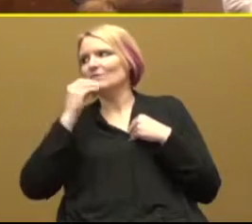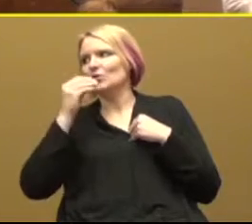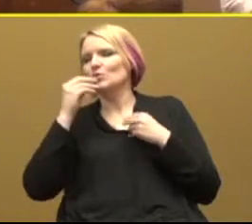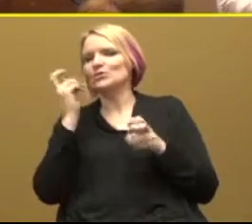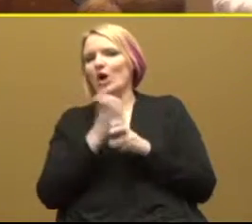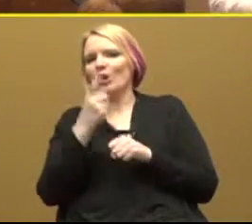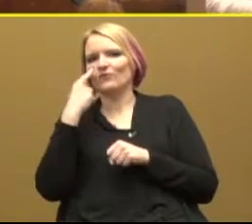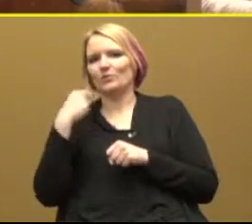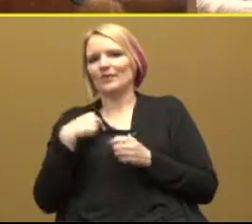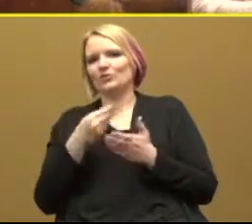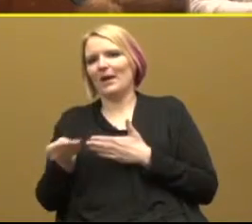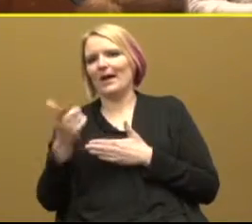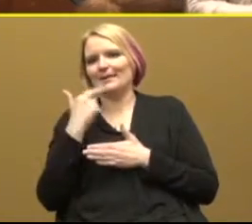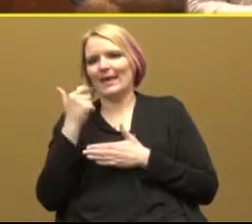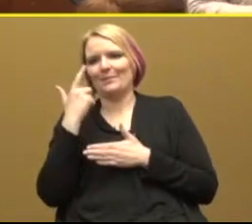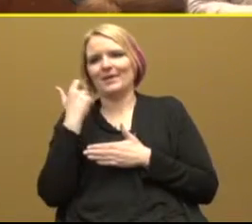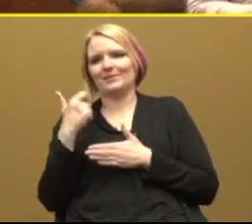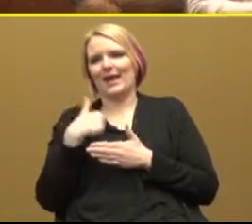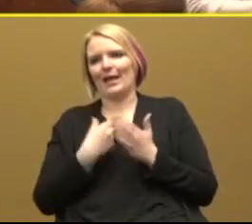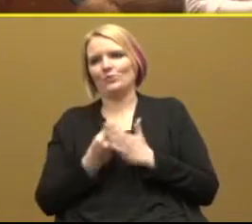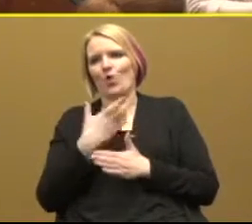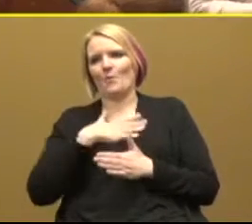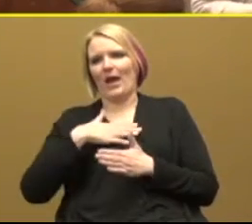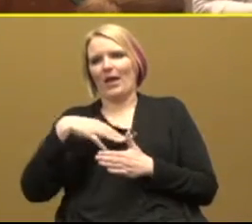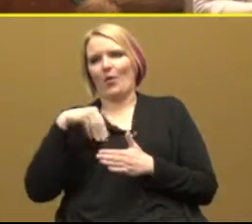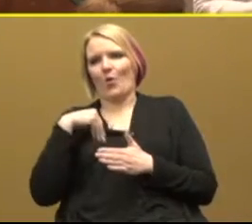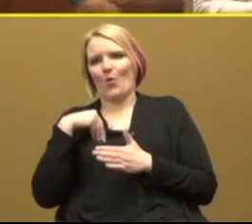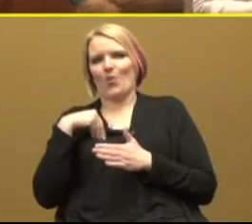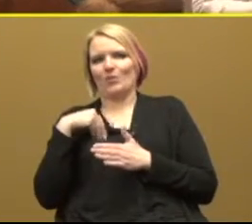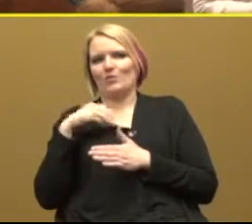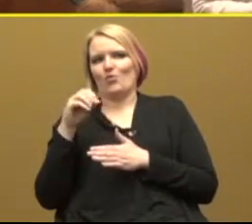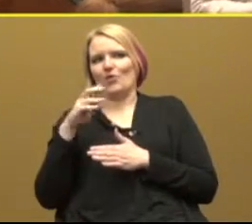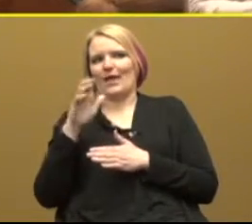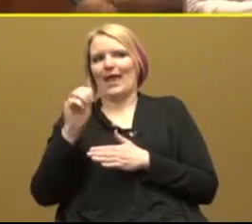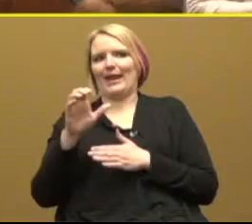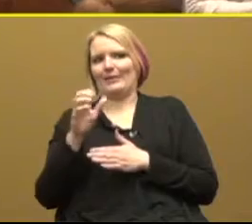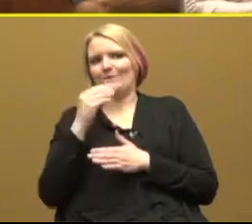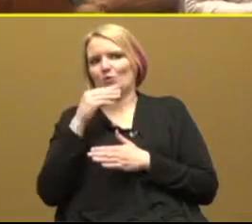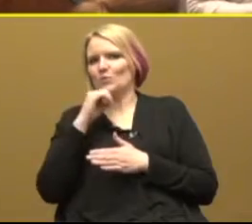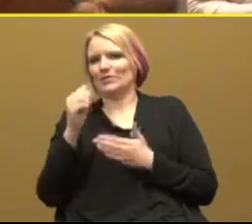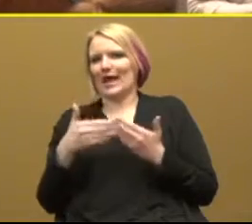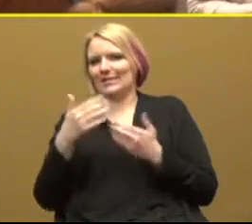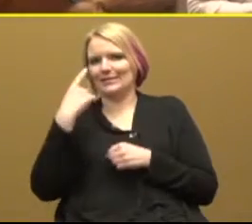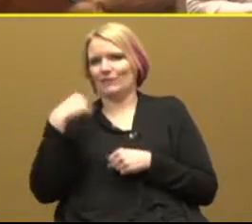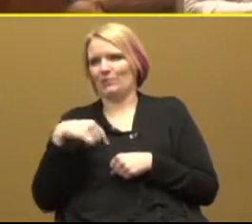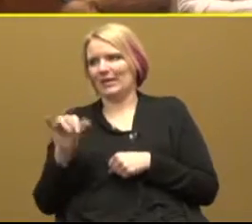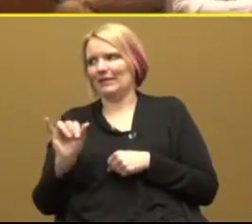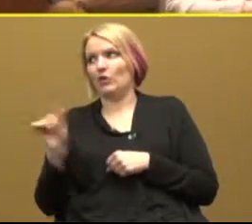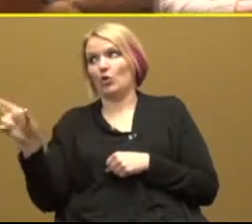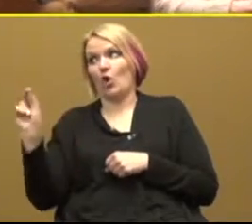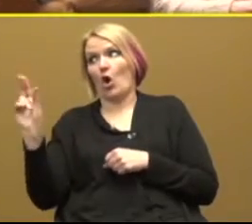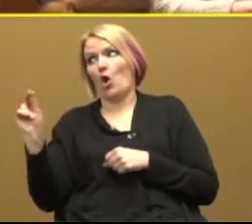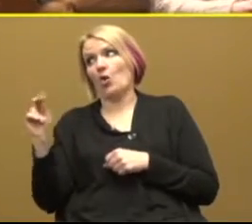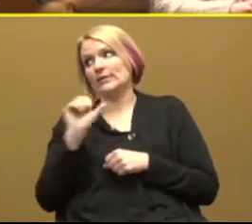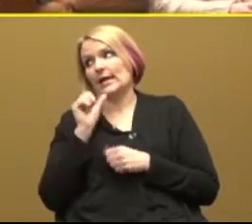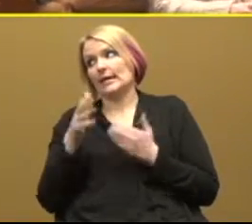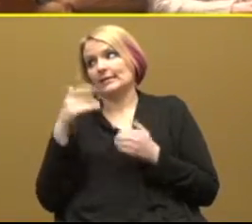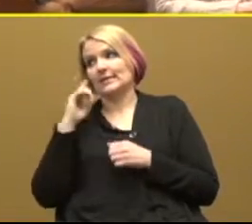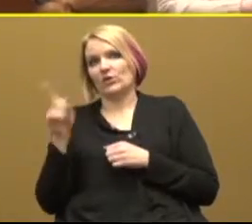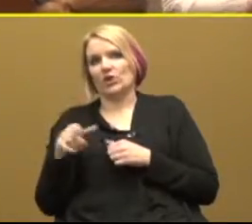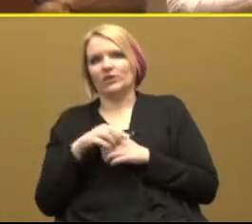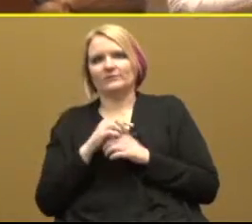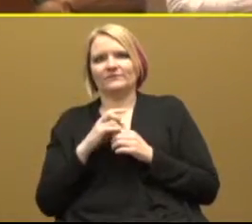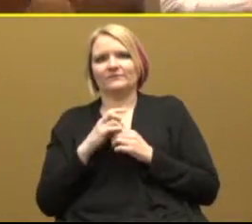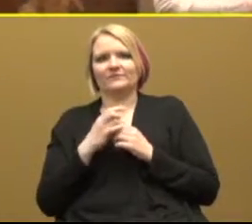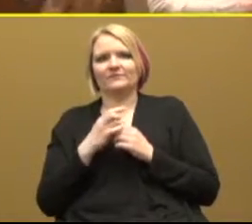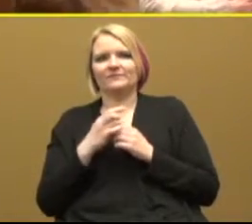these? This is not an easy process for me either. Is it, Borders? No, it is not. Yeah.